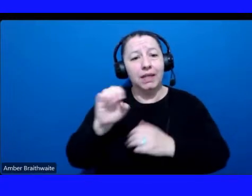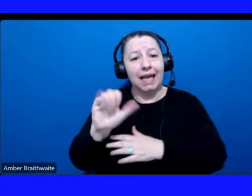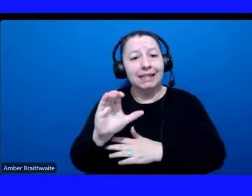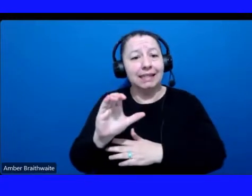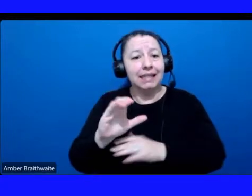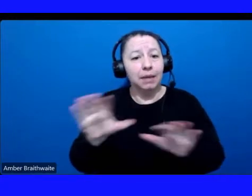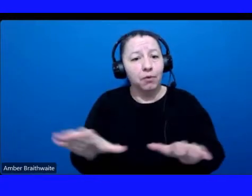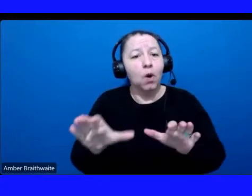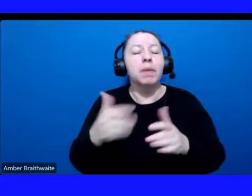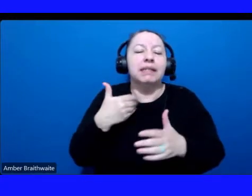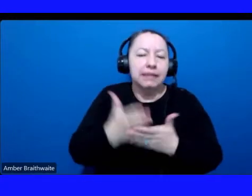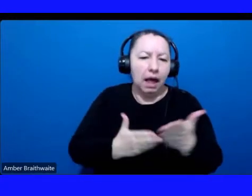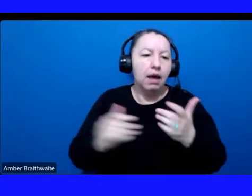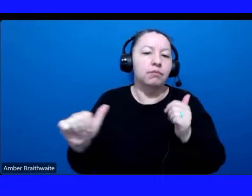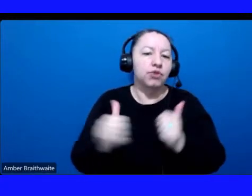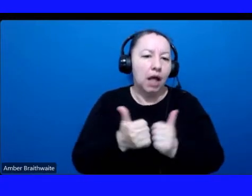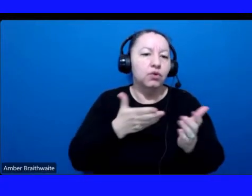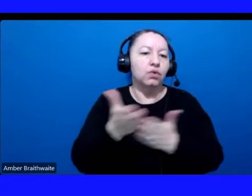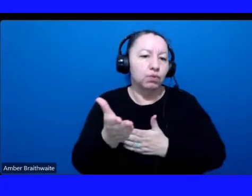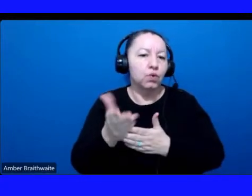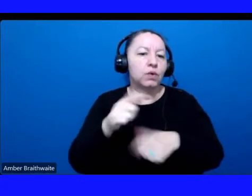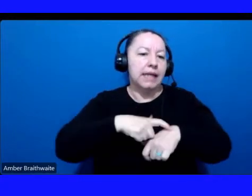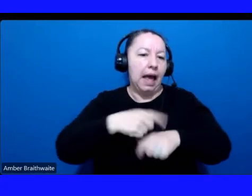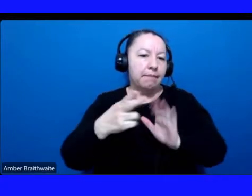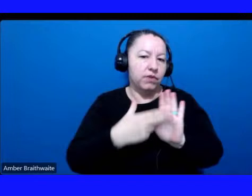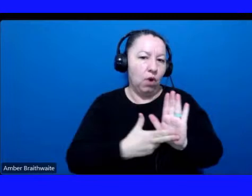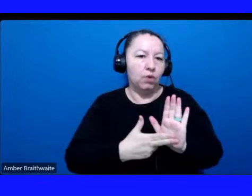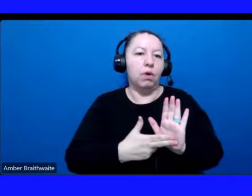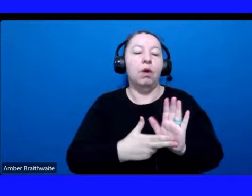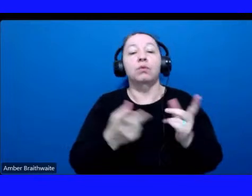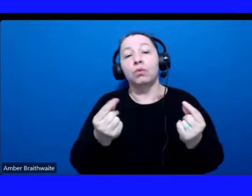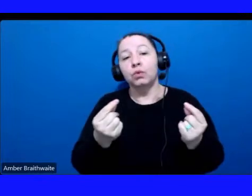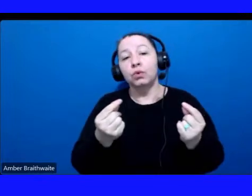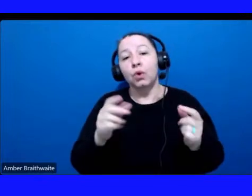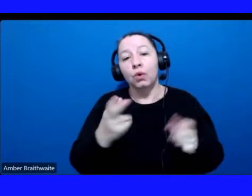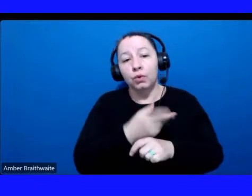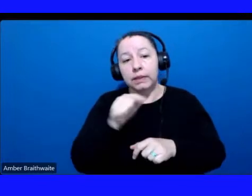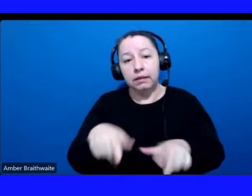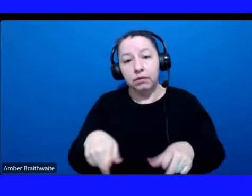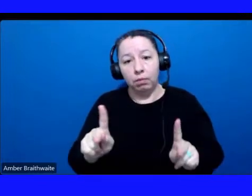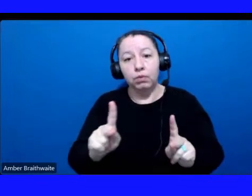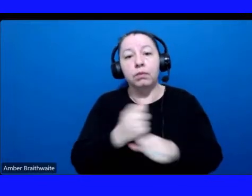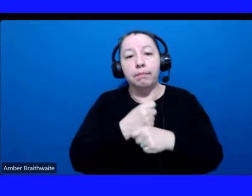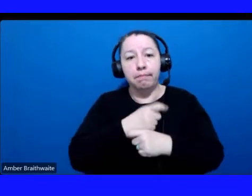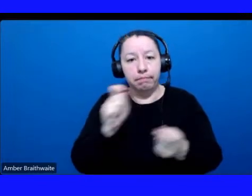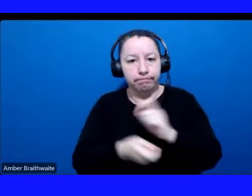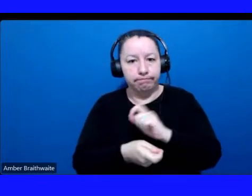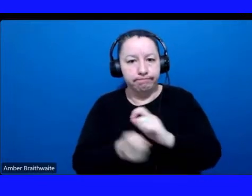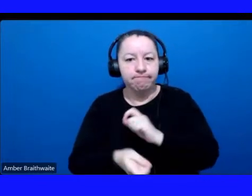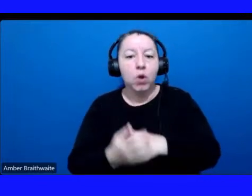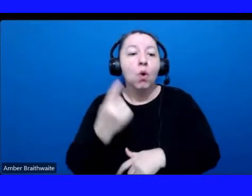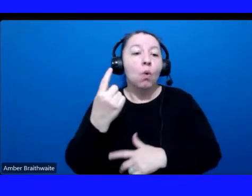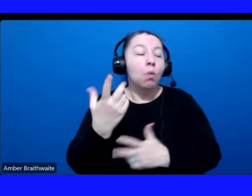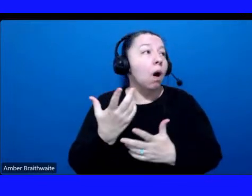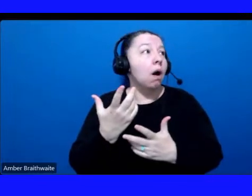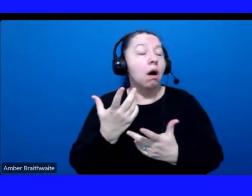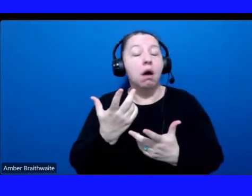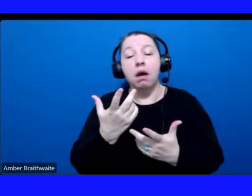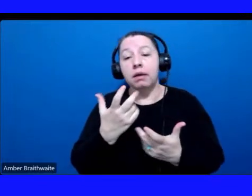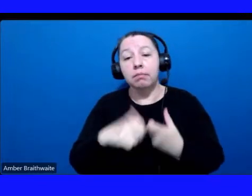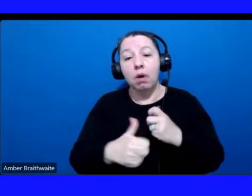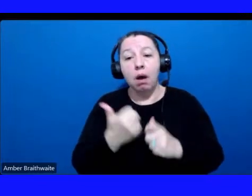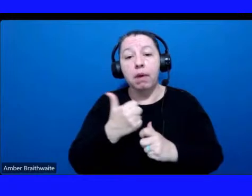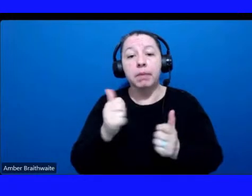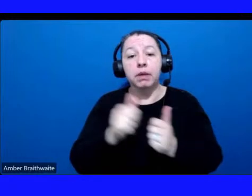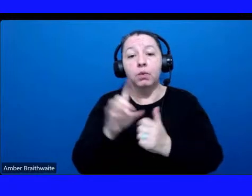receiving mental health treatment while in jail. Therefore, perhaps it's unsurprising, but the original iterations of this contract limited services to